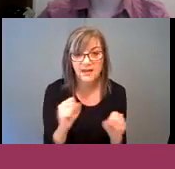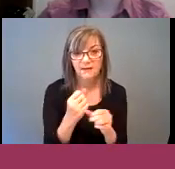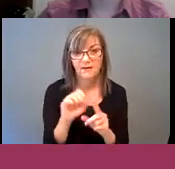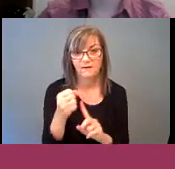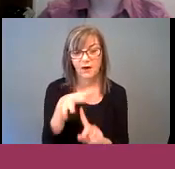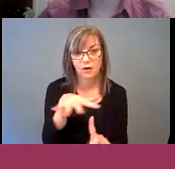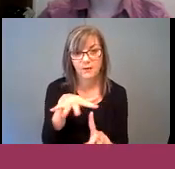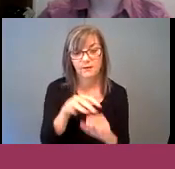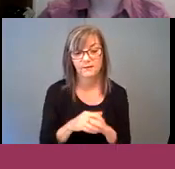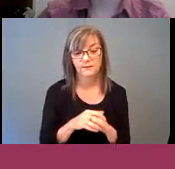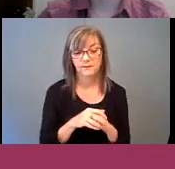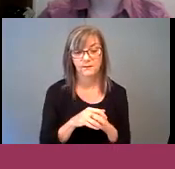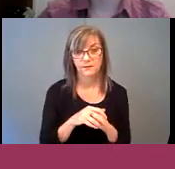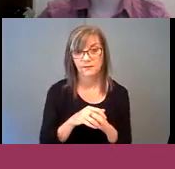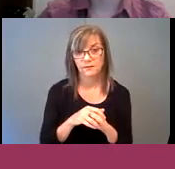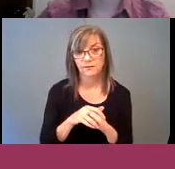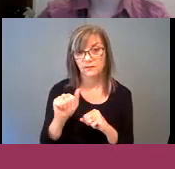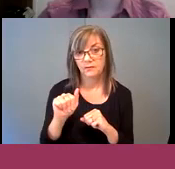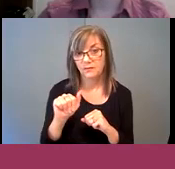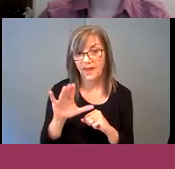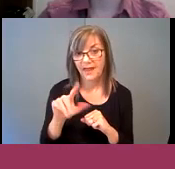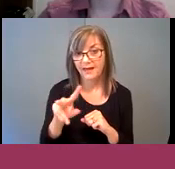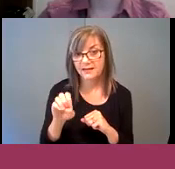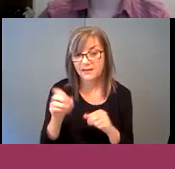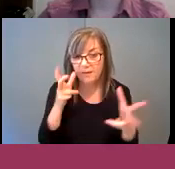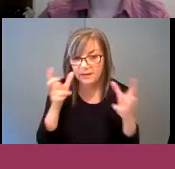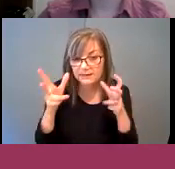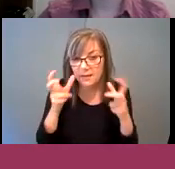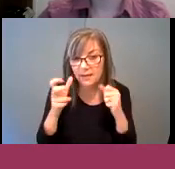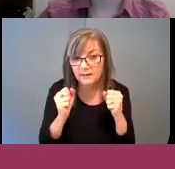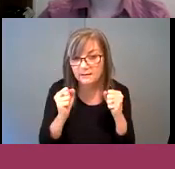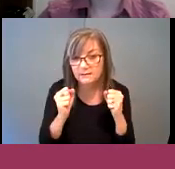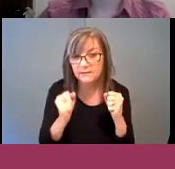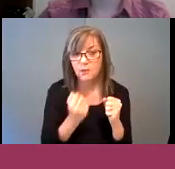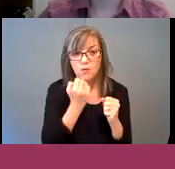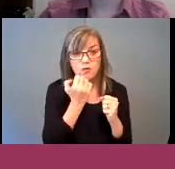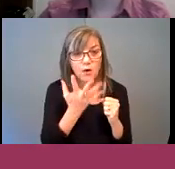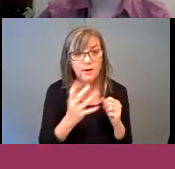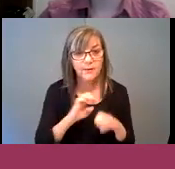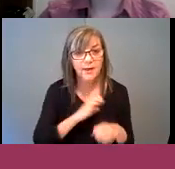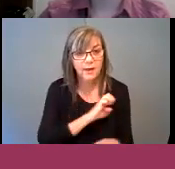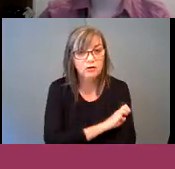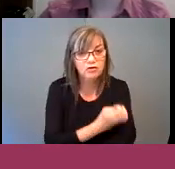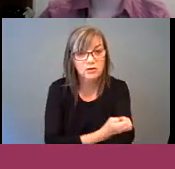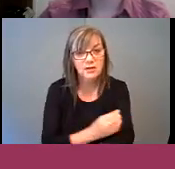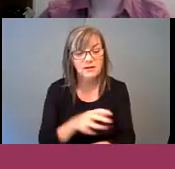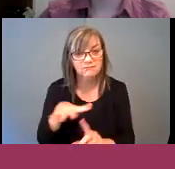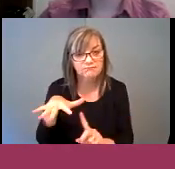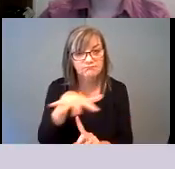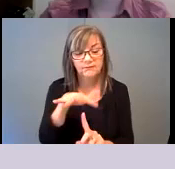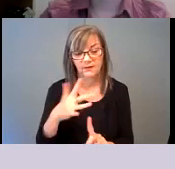Active listening, feeling happy, having warm energy. Yeah, those are all really great components to think